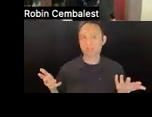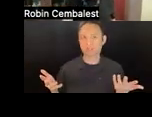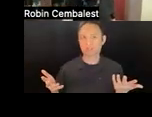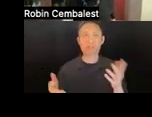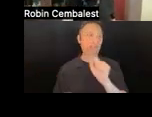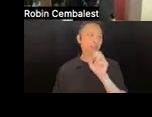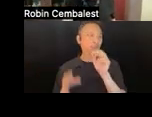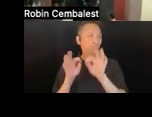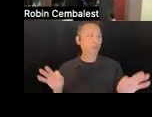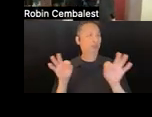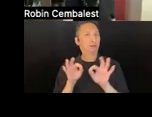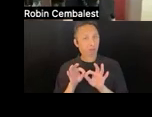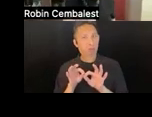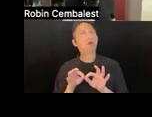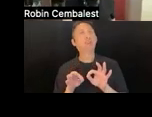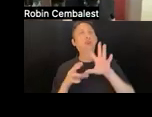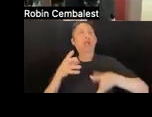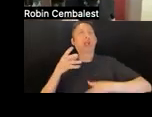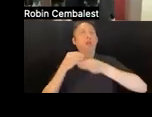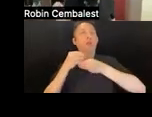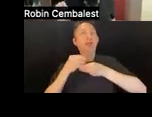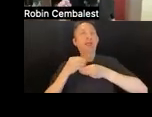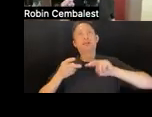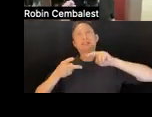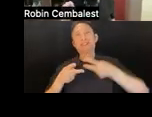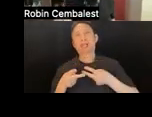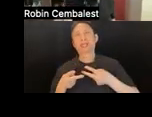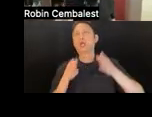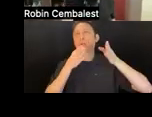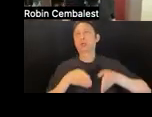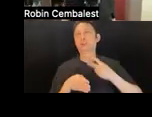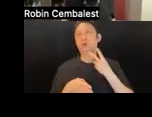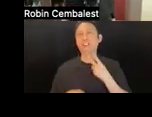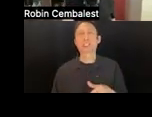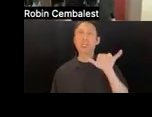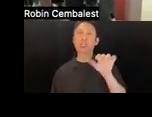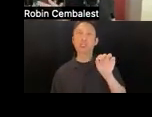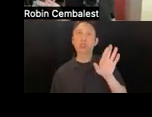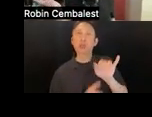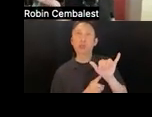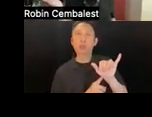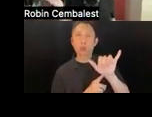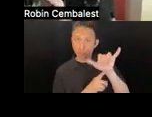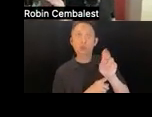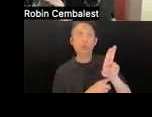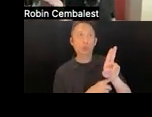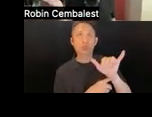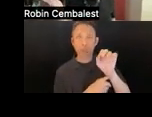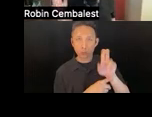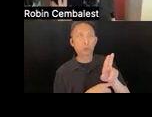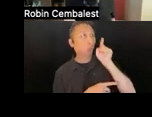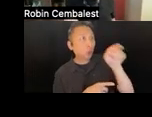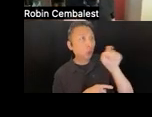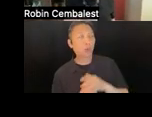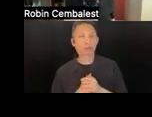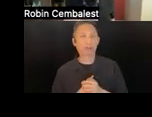of what we're calling the second person voice, you. If you remember or can see in the class I did